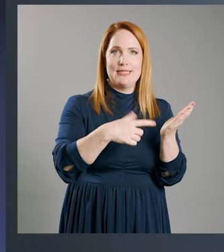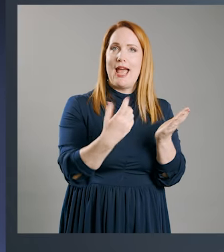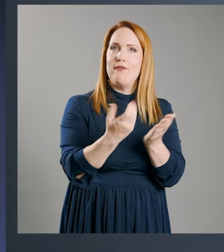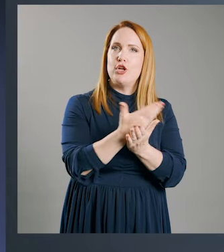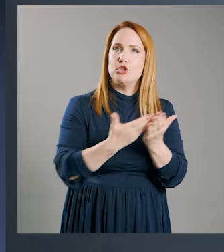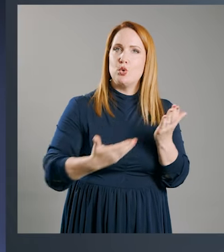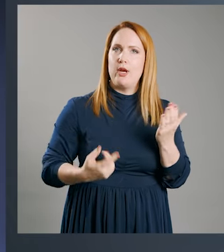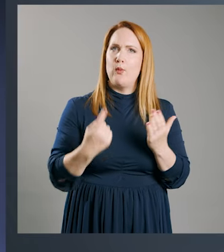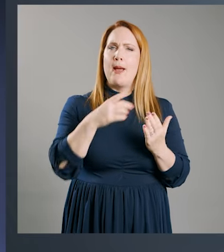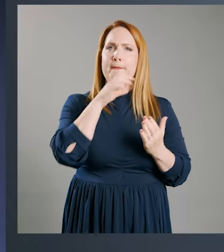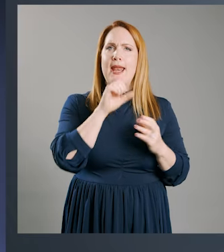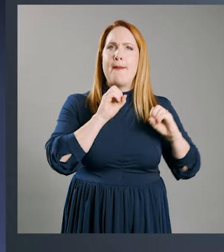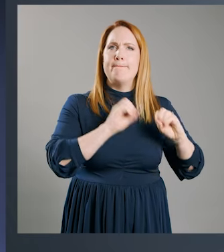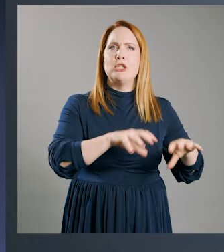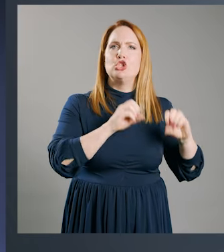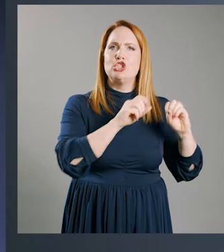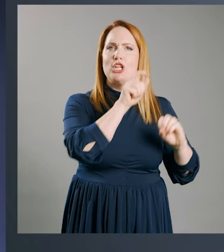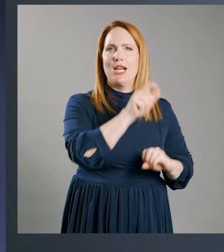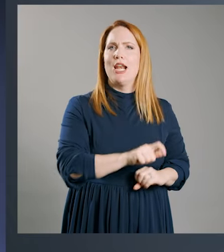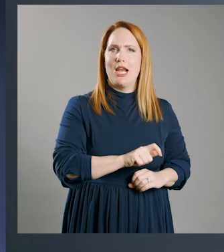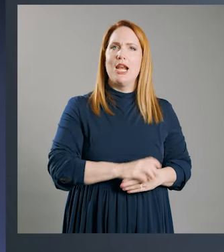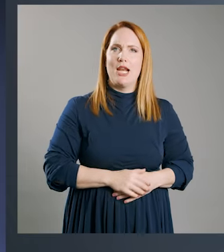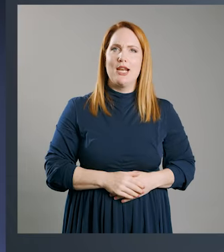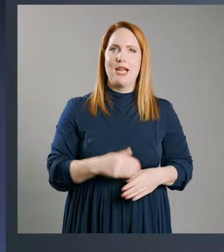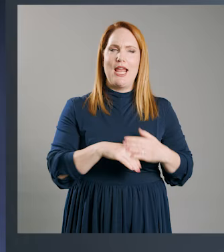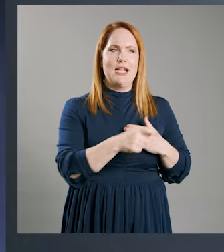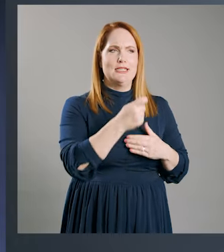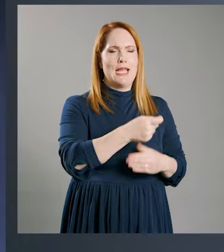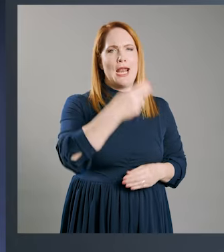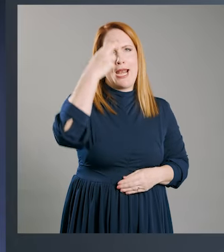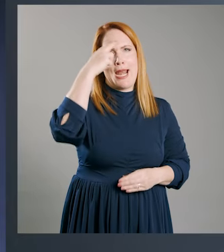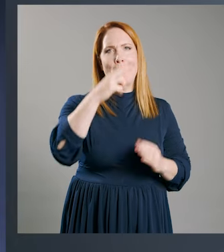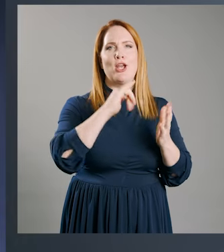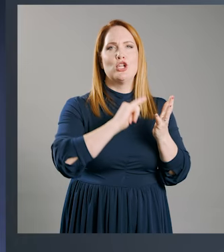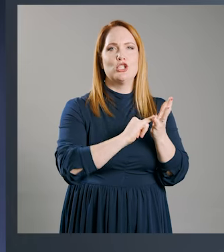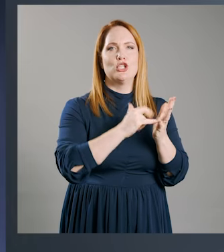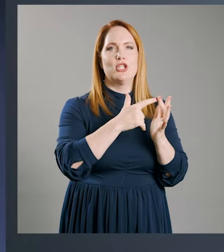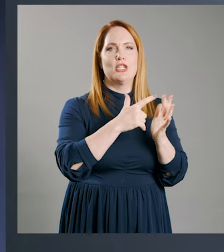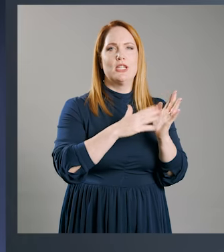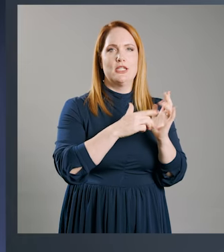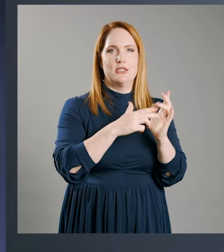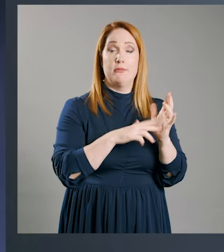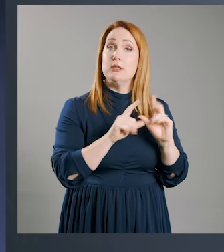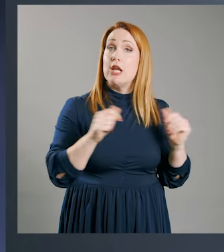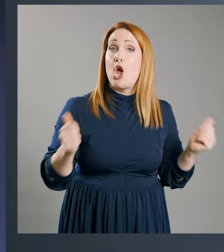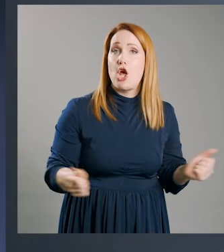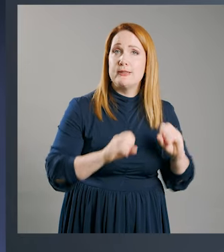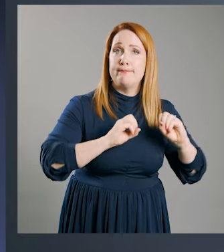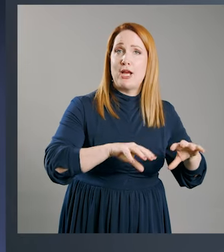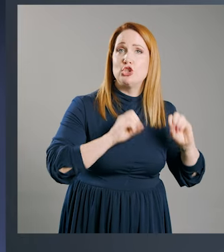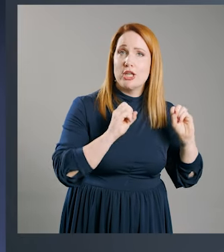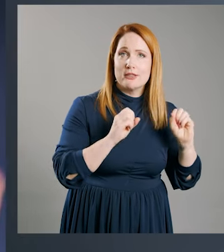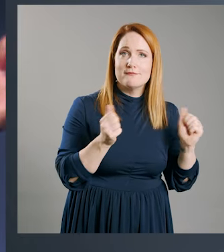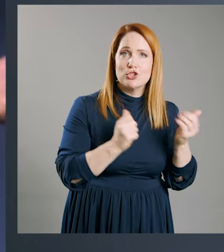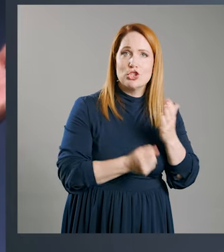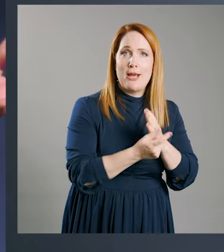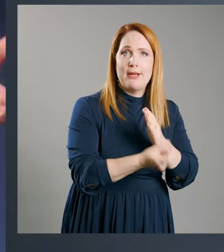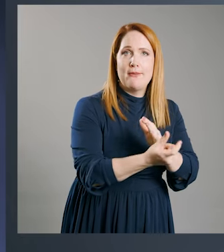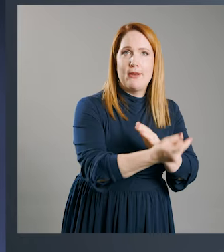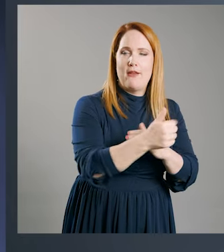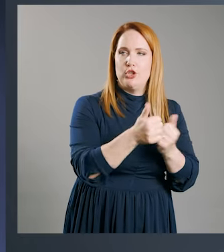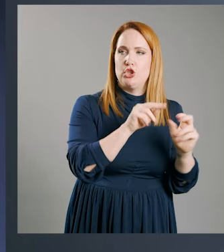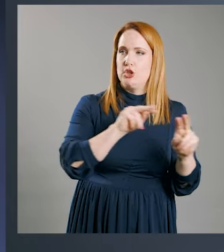as well. There's this story with a man who was a magician, known as a magician in his town called Simon. And he did lots of magic. And when he